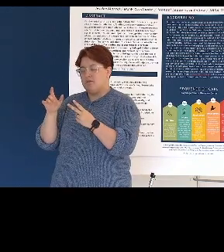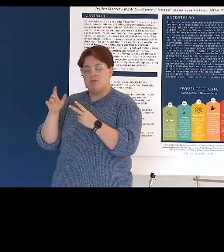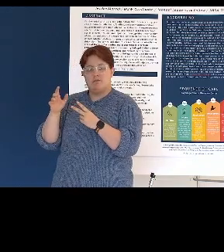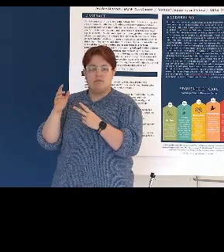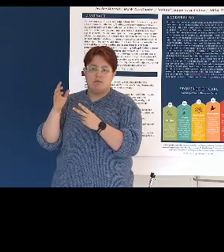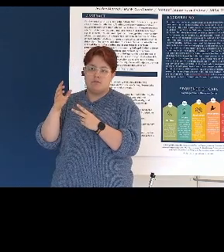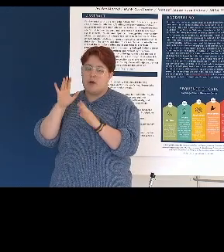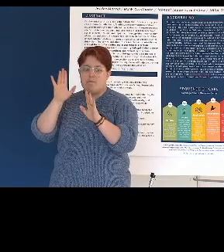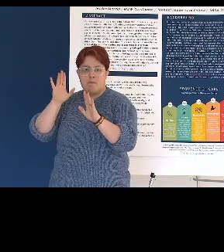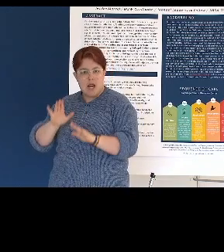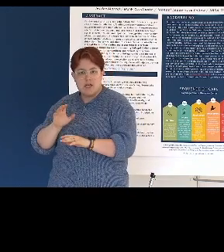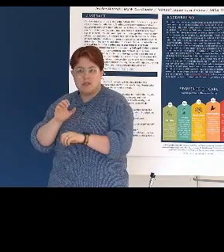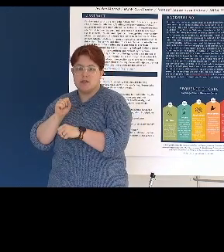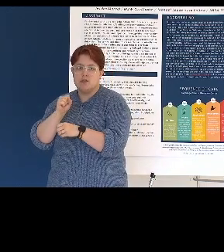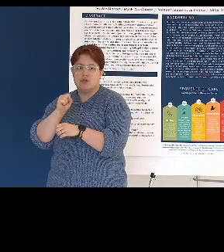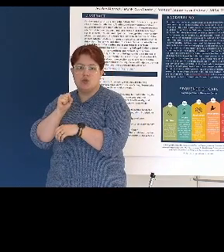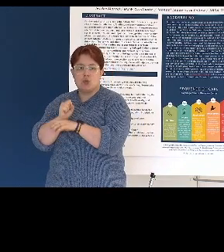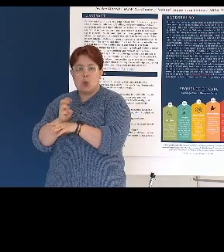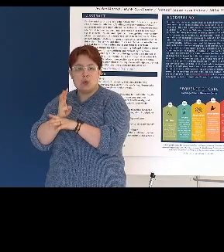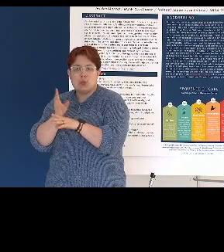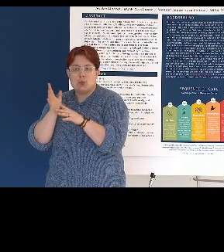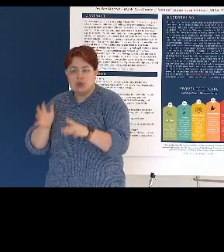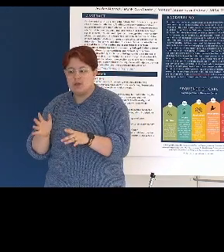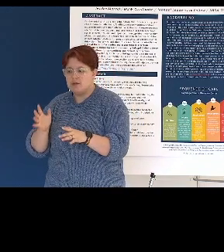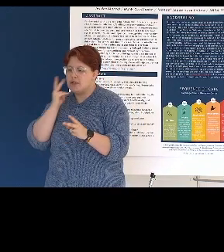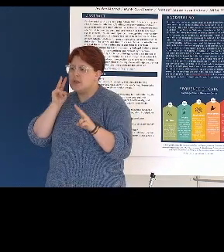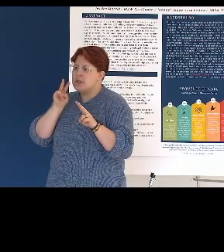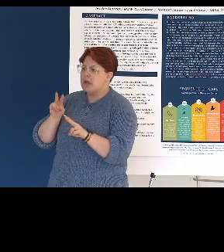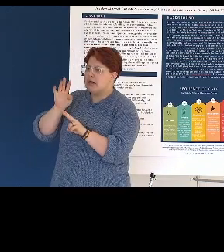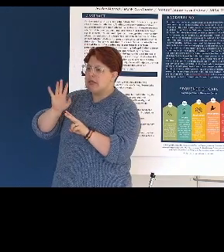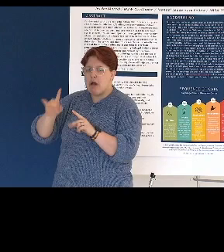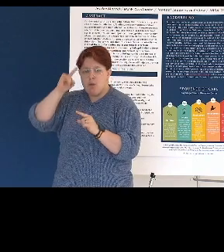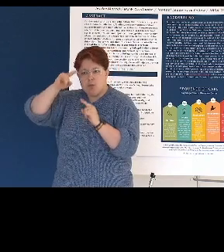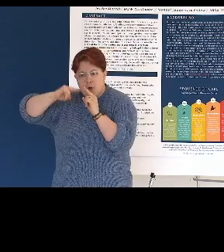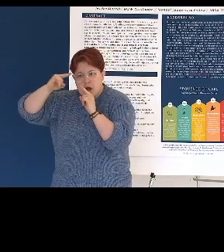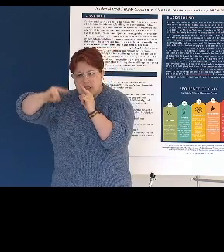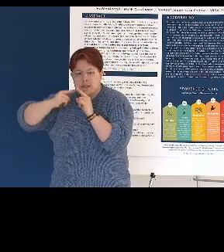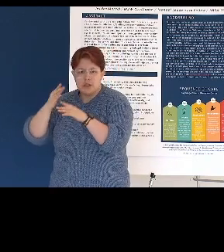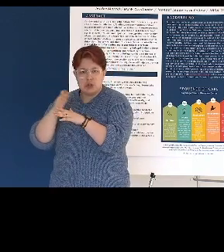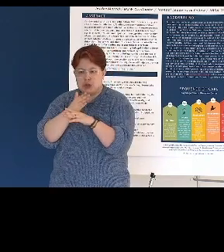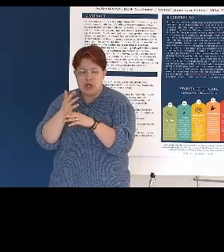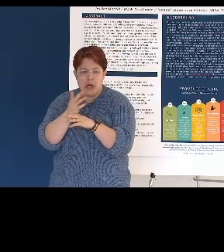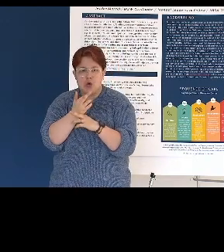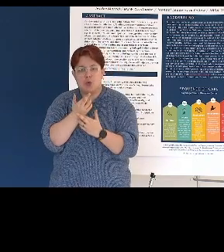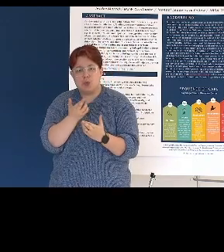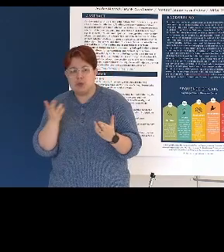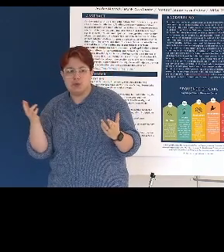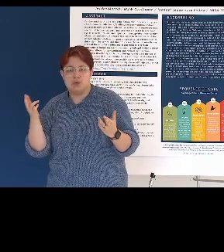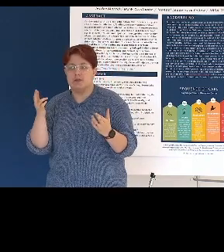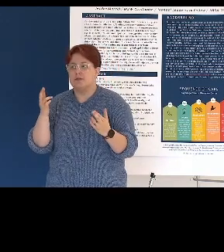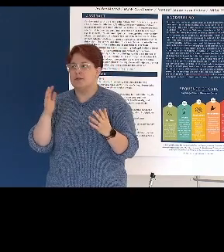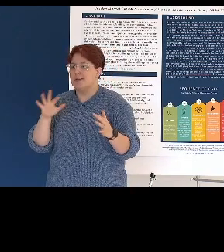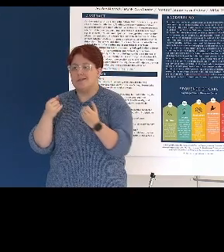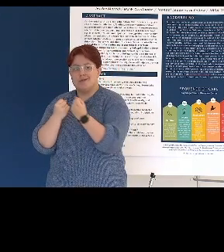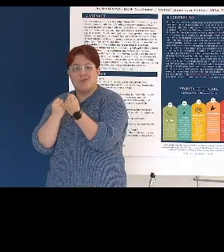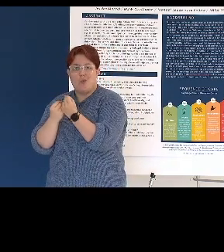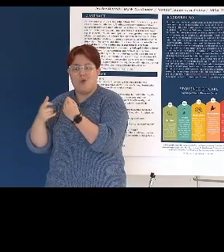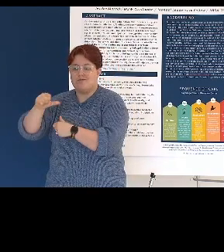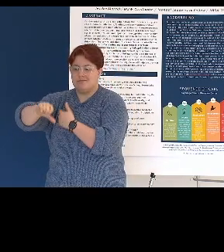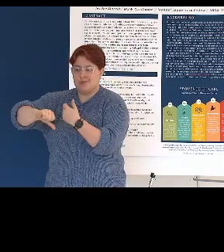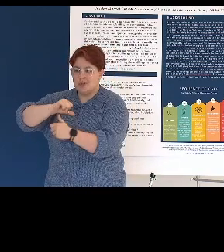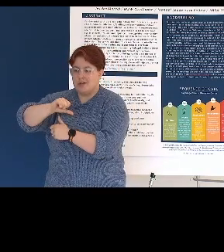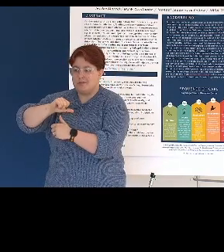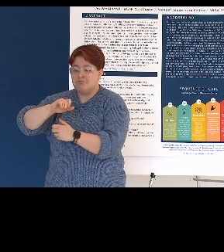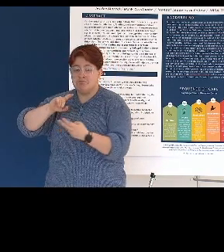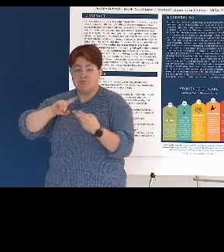them mutually process what they were going through, share resources, and really dig into each other's knowledge and support each other. And then in my